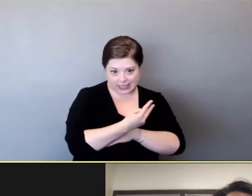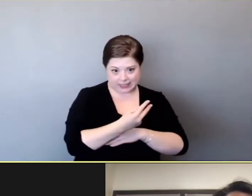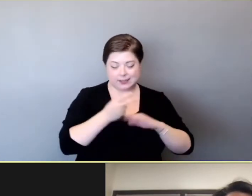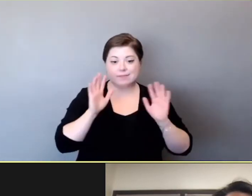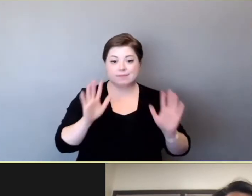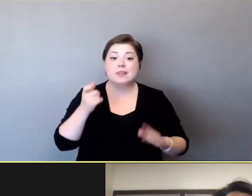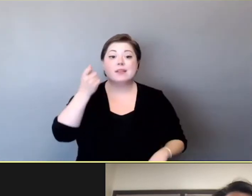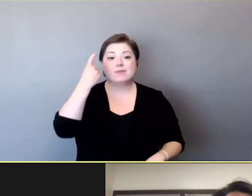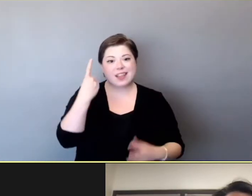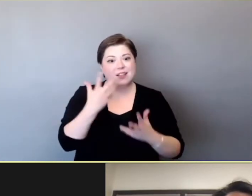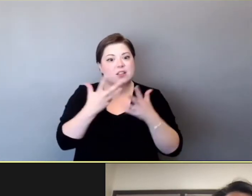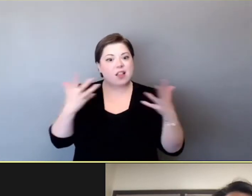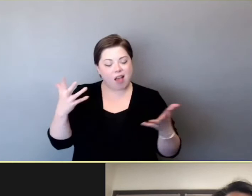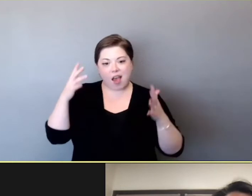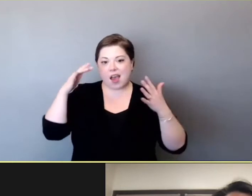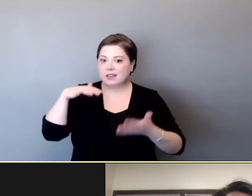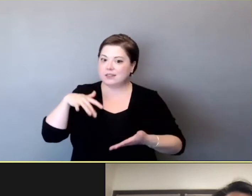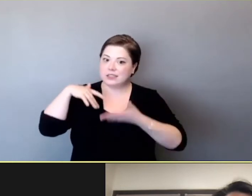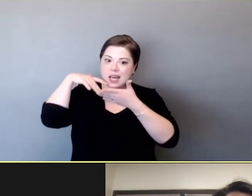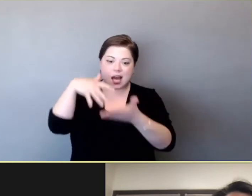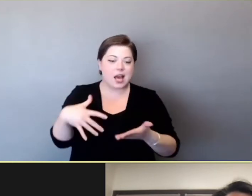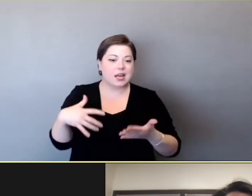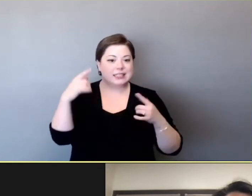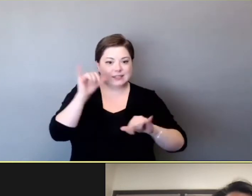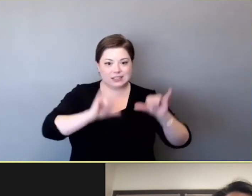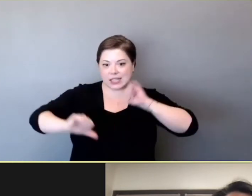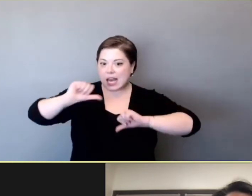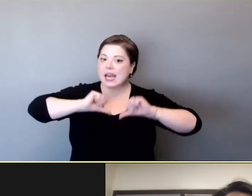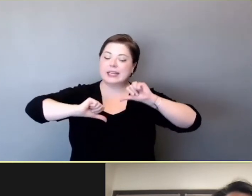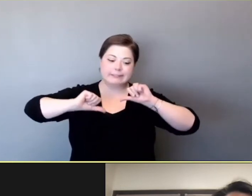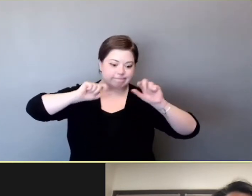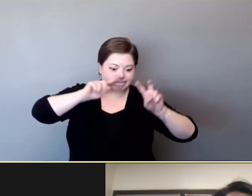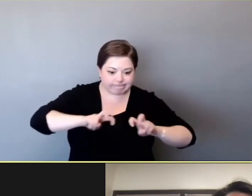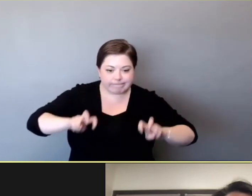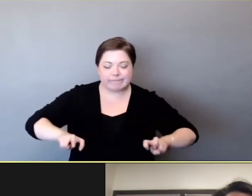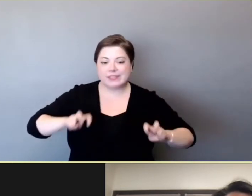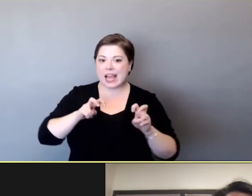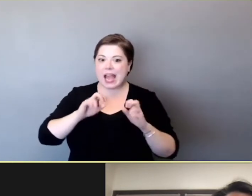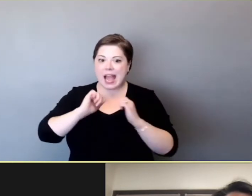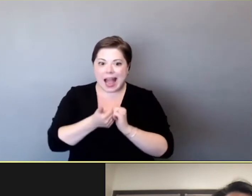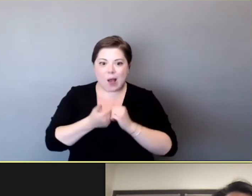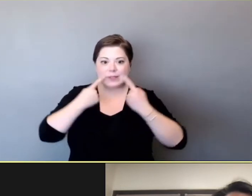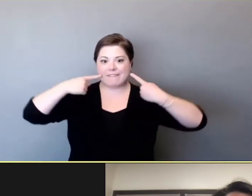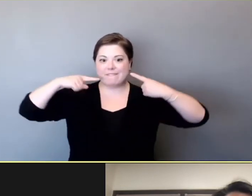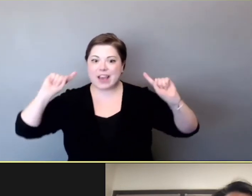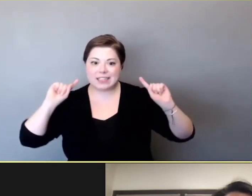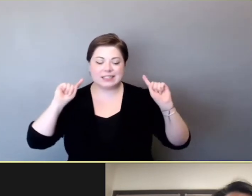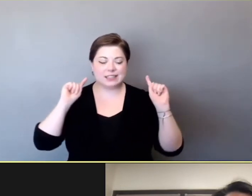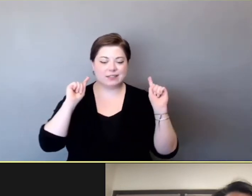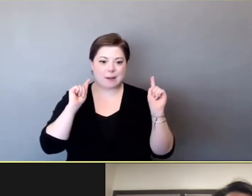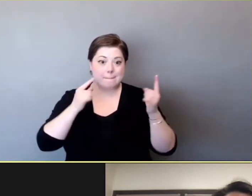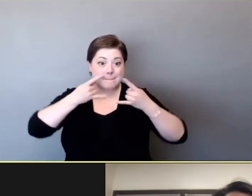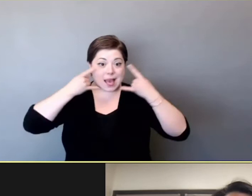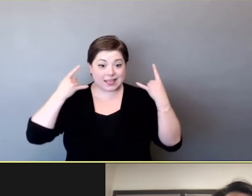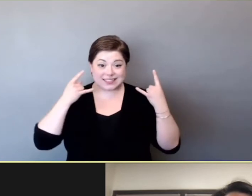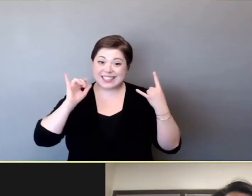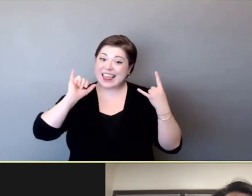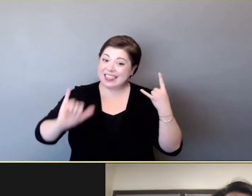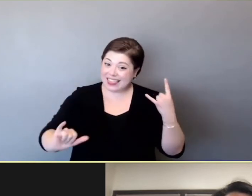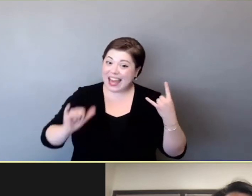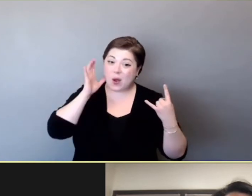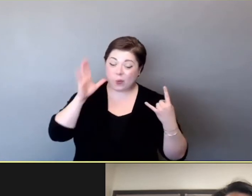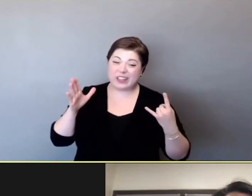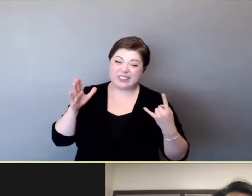the effectiveness of masks that flies directly in the face of the theory that masking